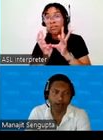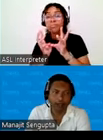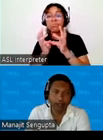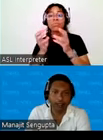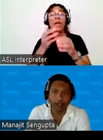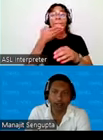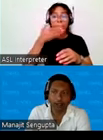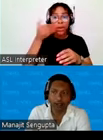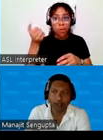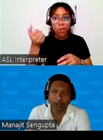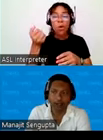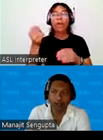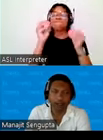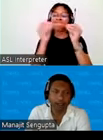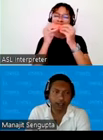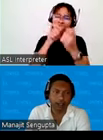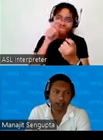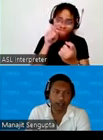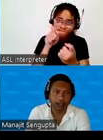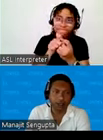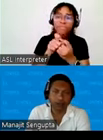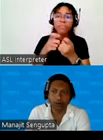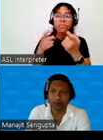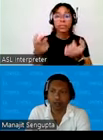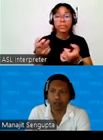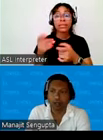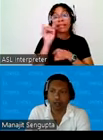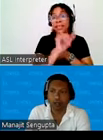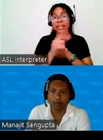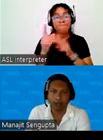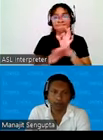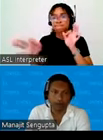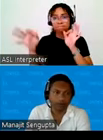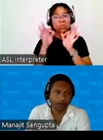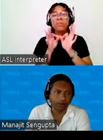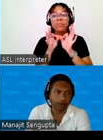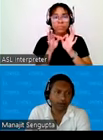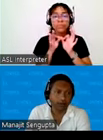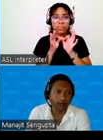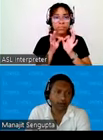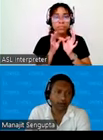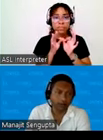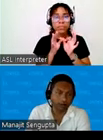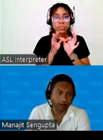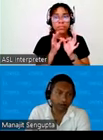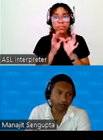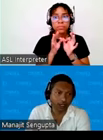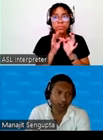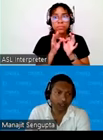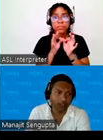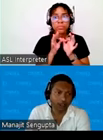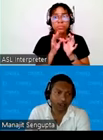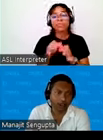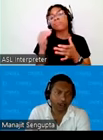more accurately, this is at the end extremely important because we would like to also